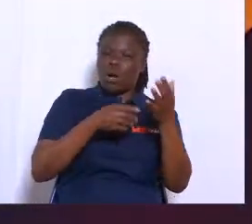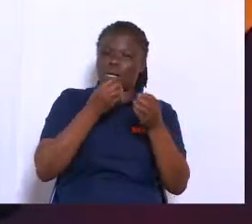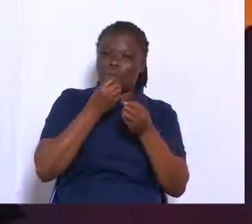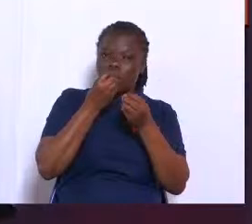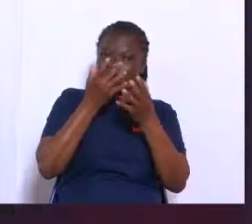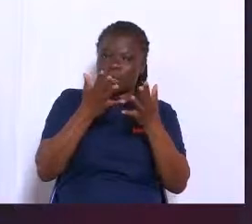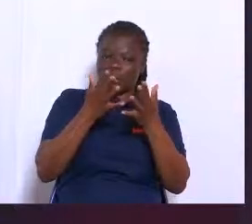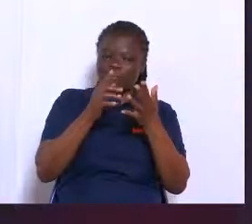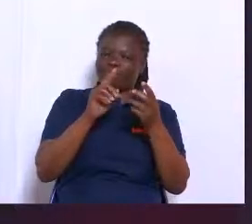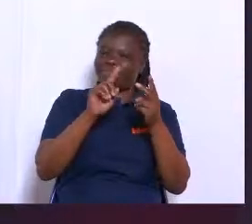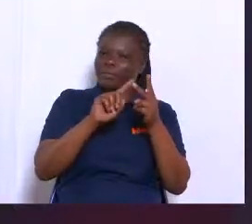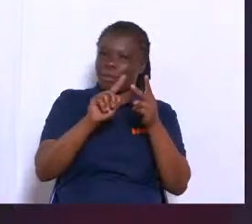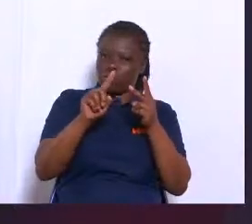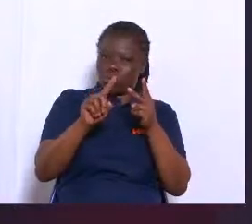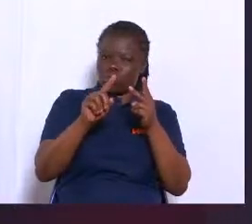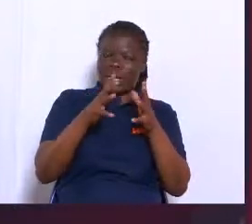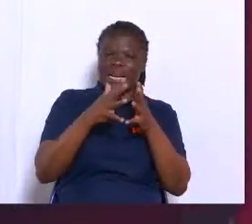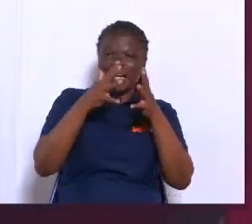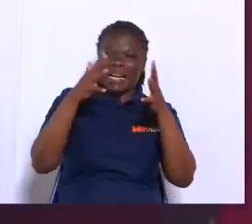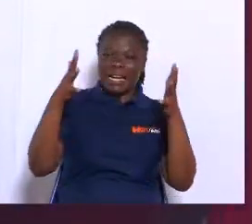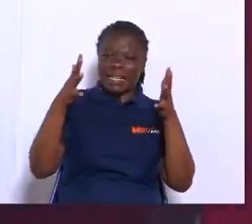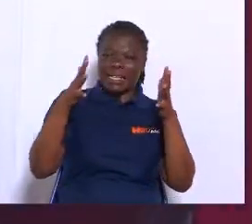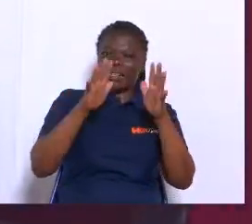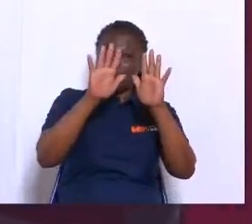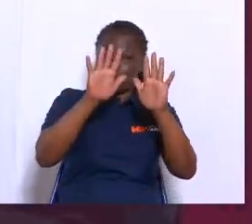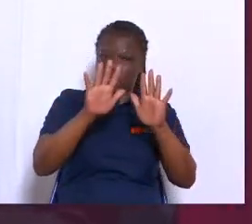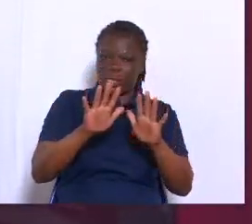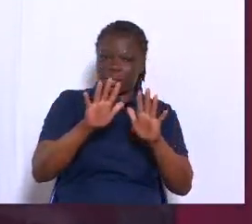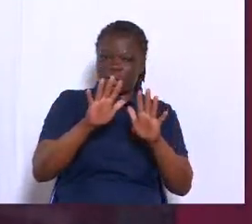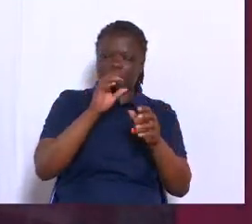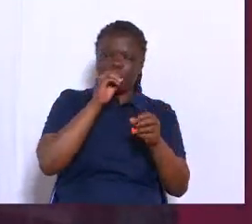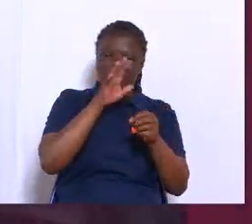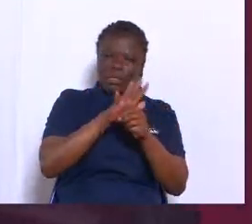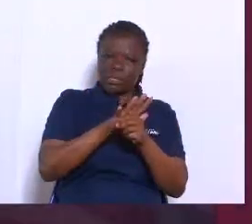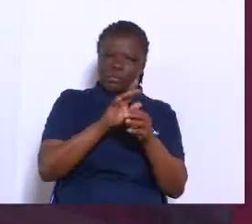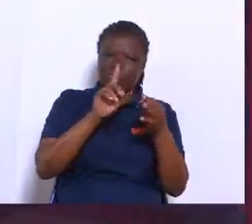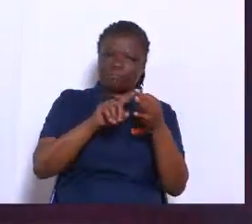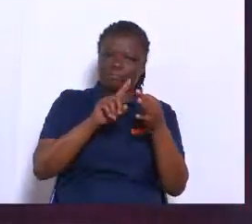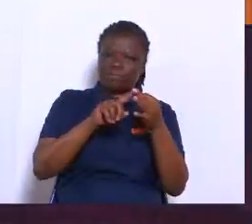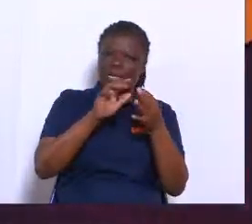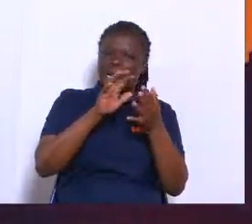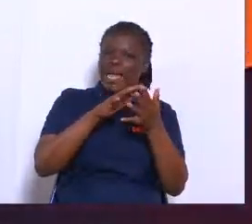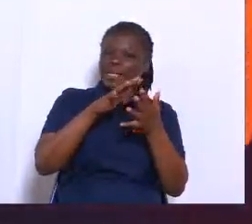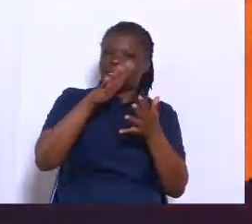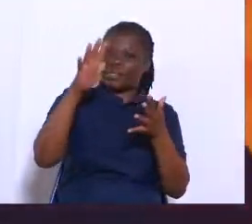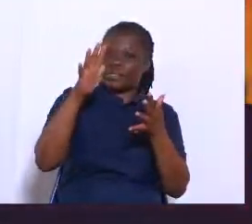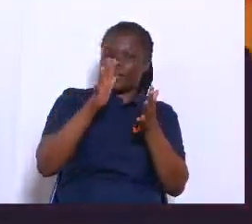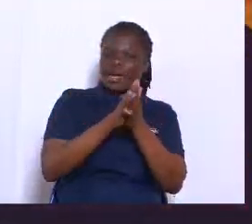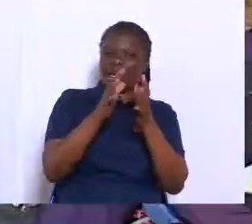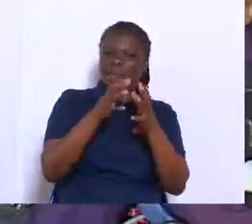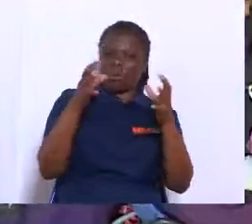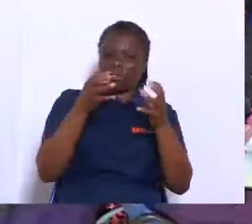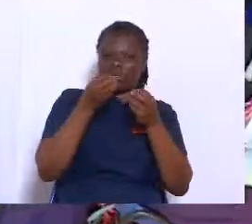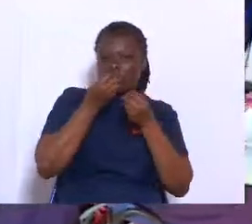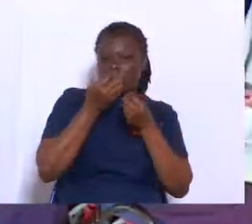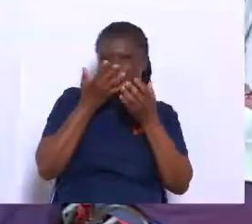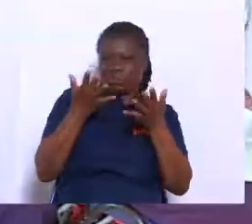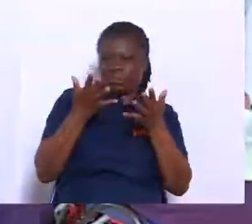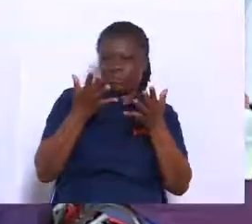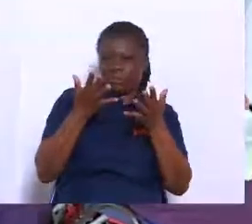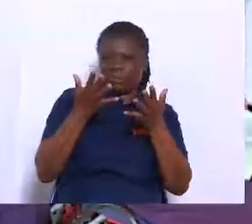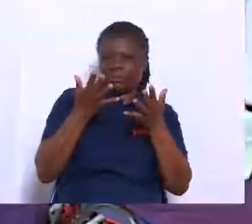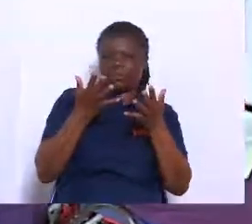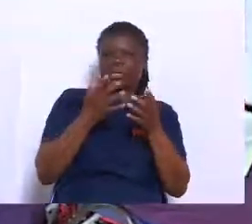Great and precious promises. What kind of promises? Exceeding great and precious promises. As